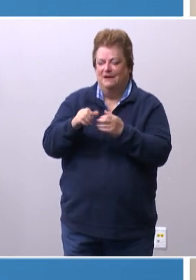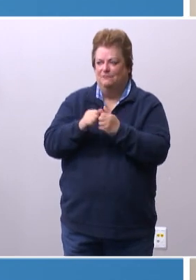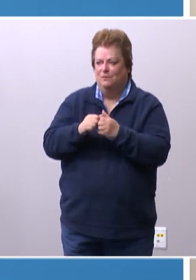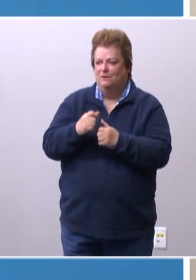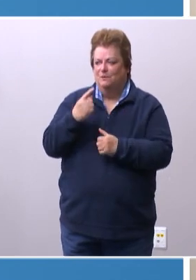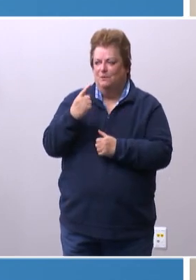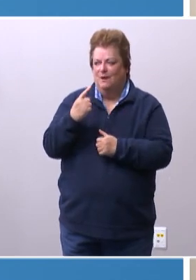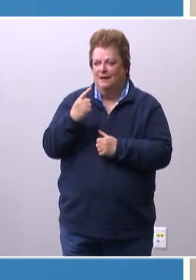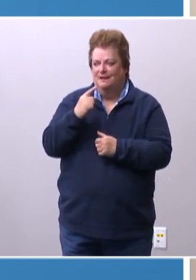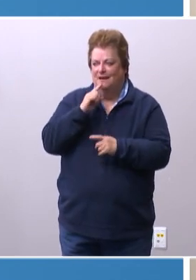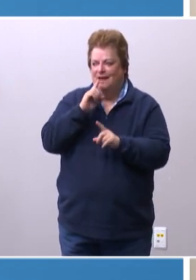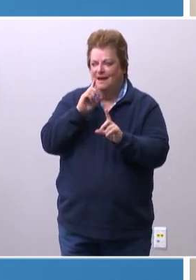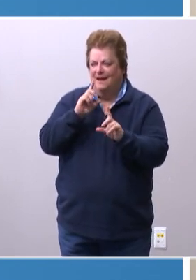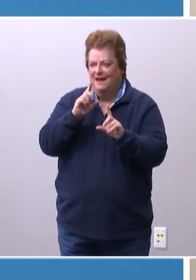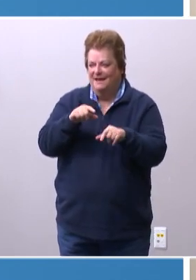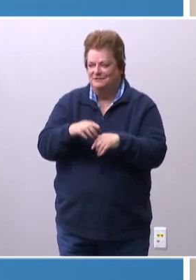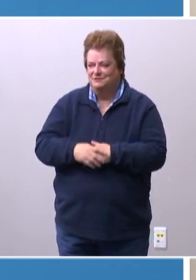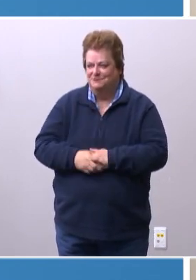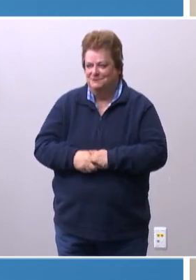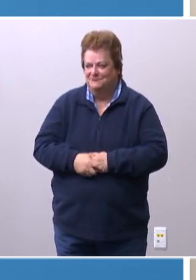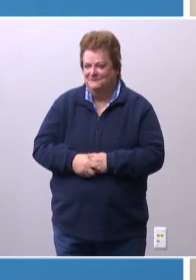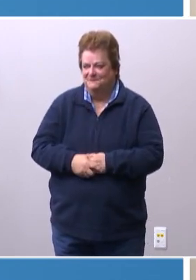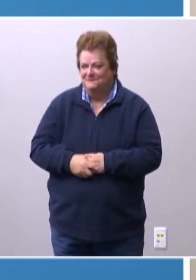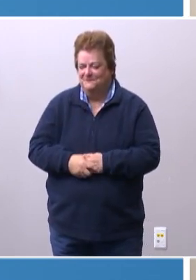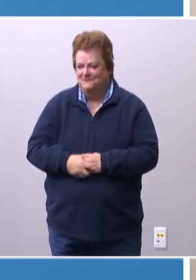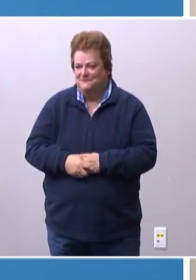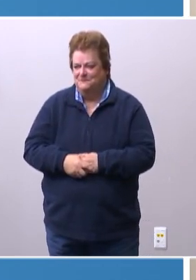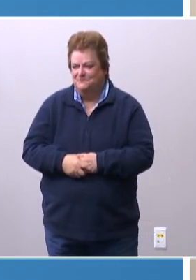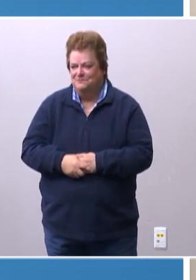is on. Thank you. Any other questions?